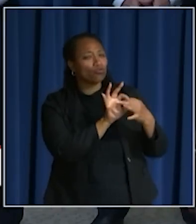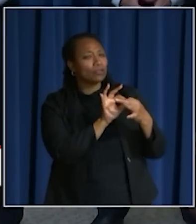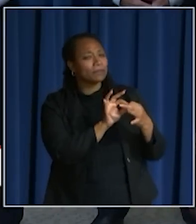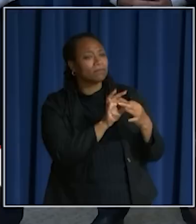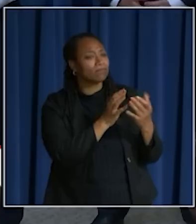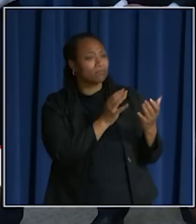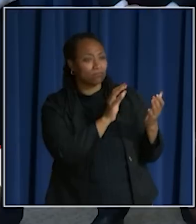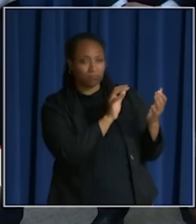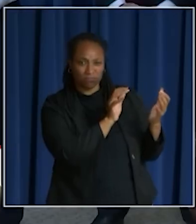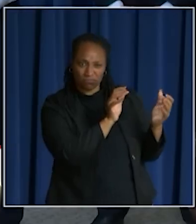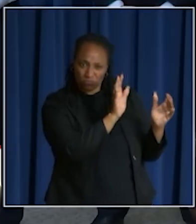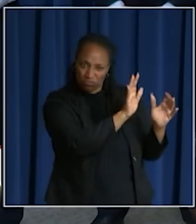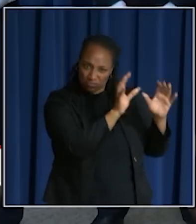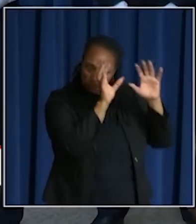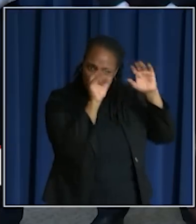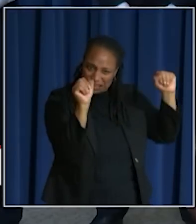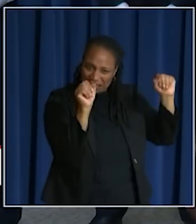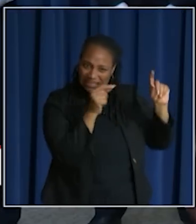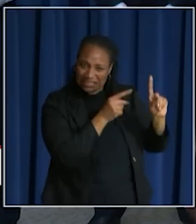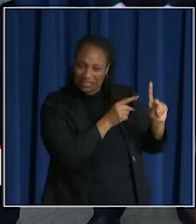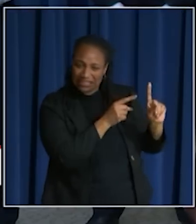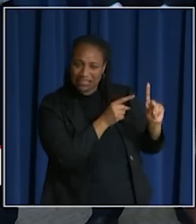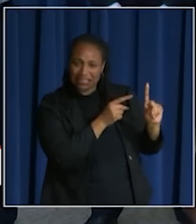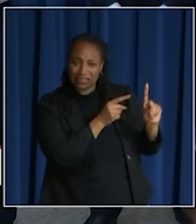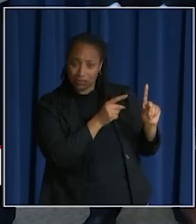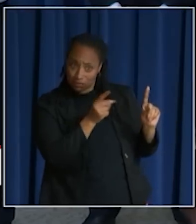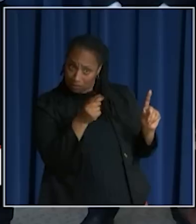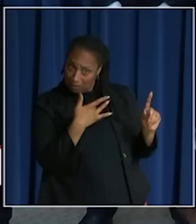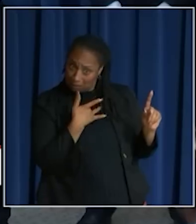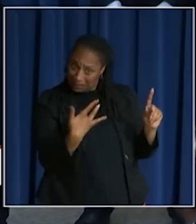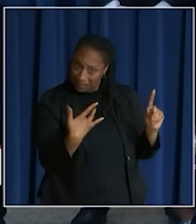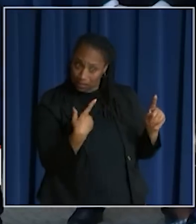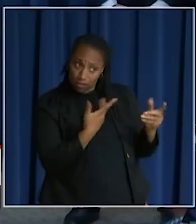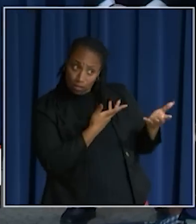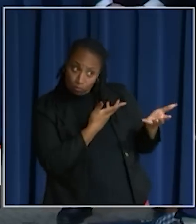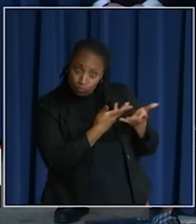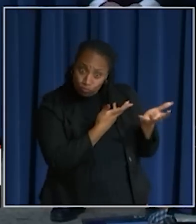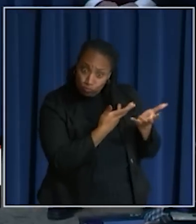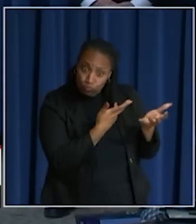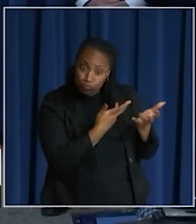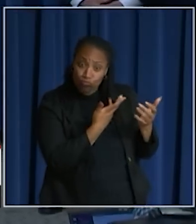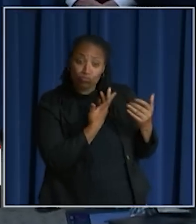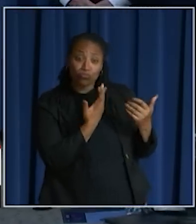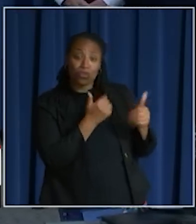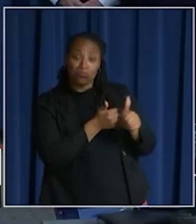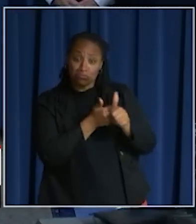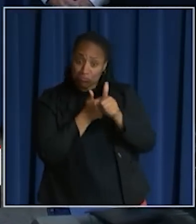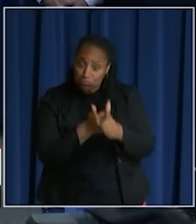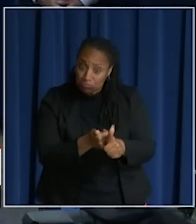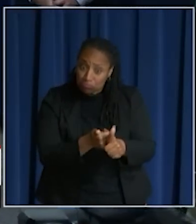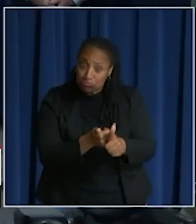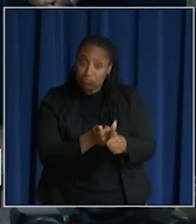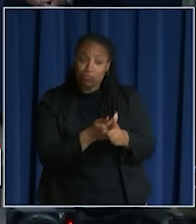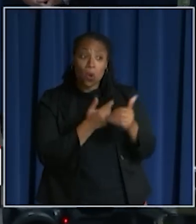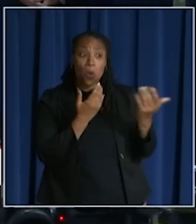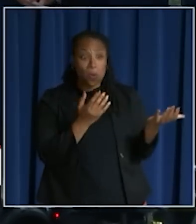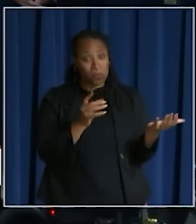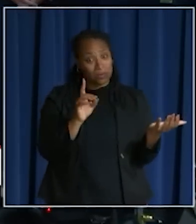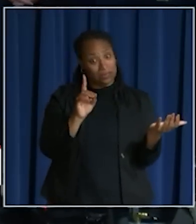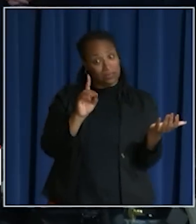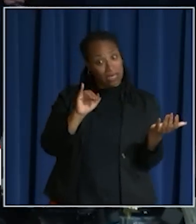pretty diplomatic, but you know he's saying one thing about crime, you're stating facts, and he's still infringing on